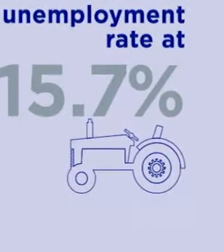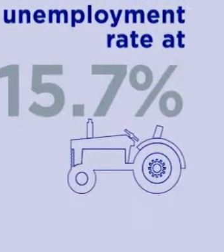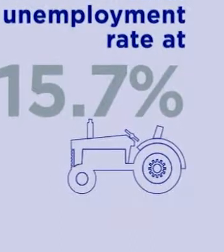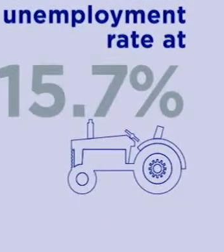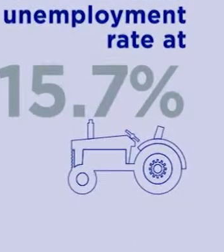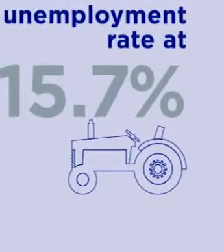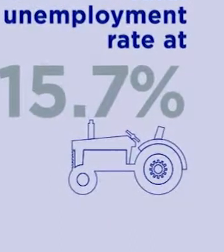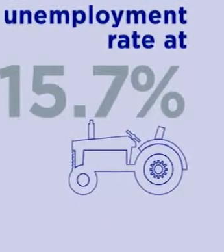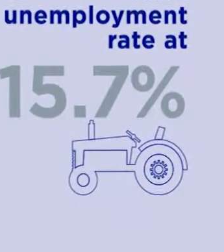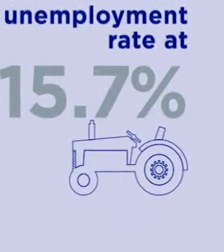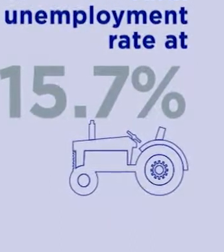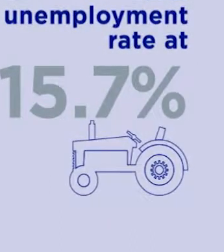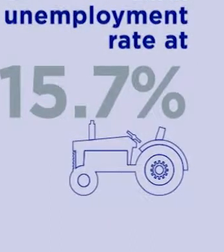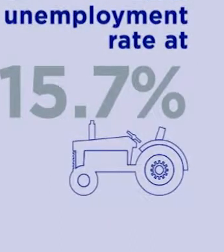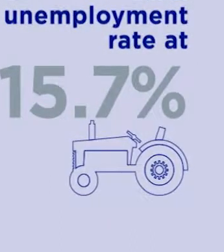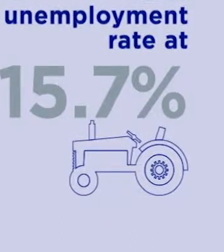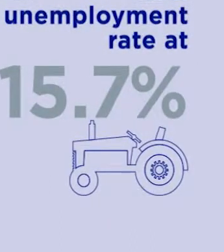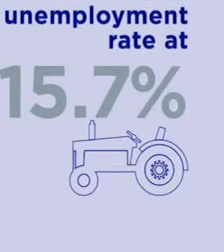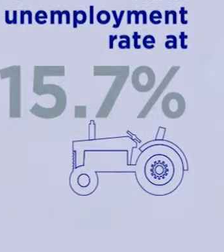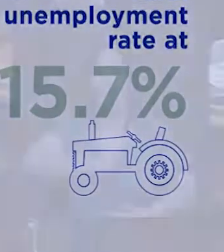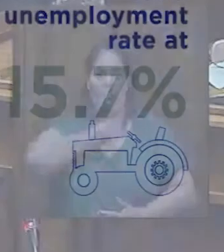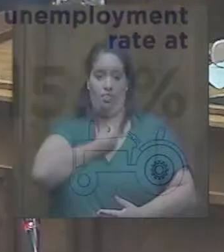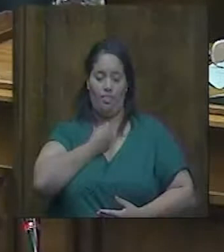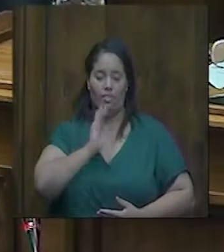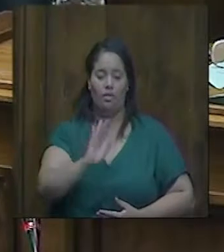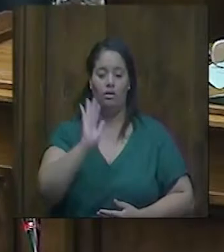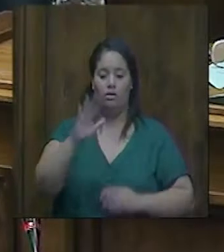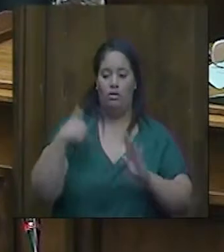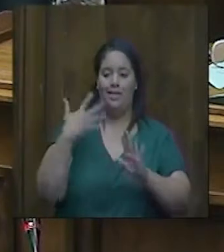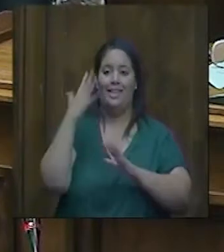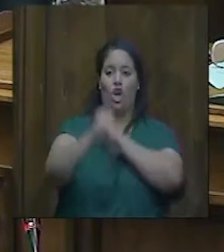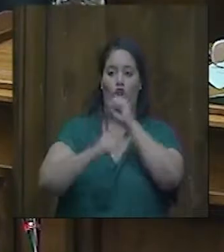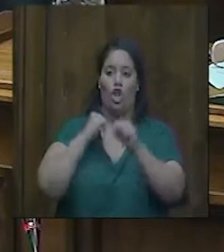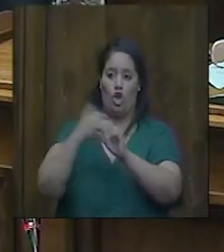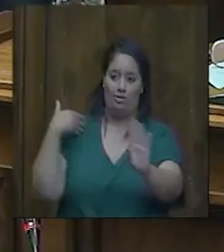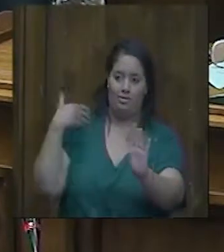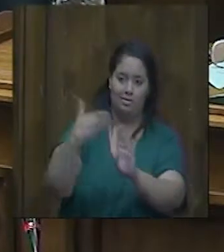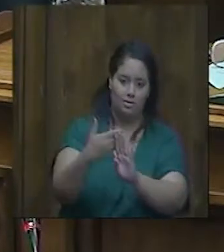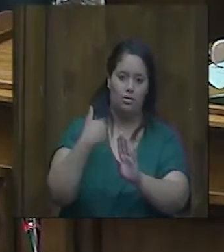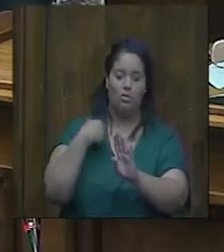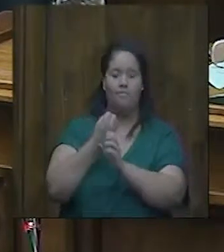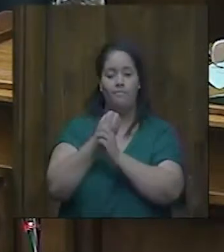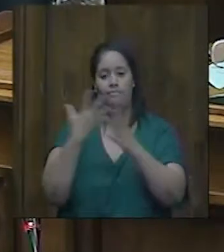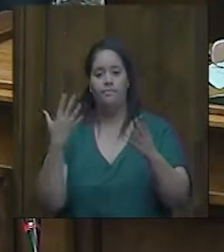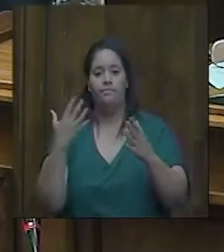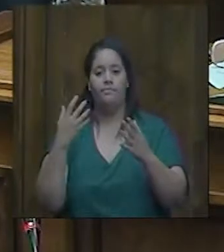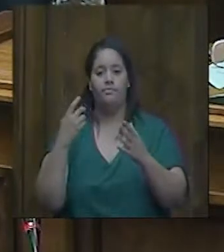national average on the expanded definition. Over the last ten years, we have spent